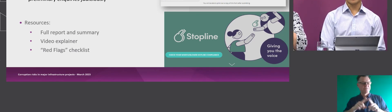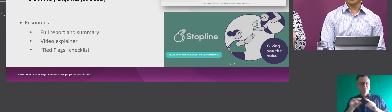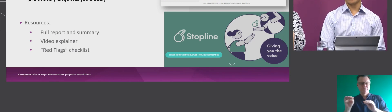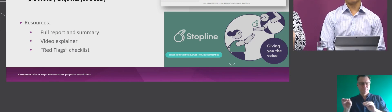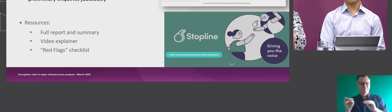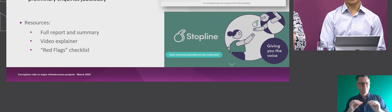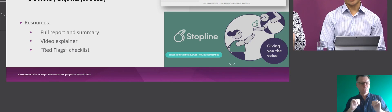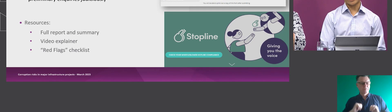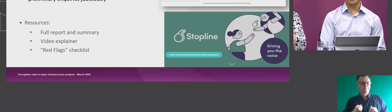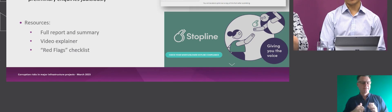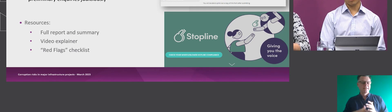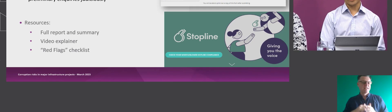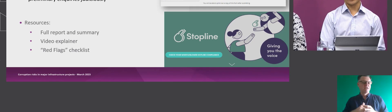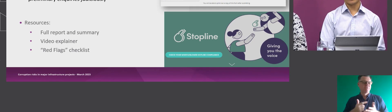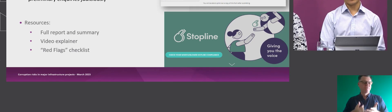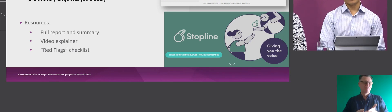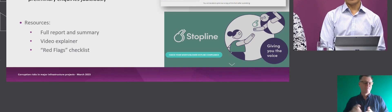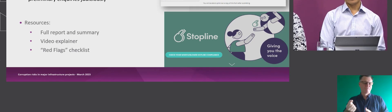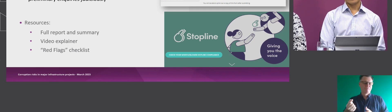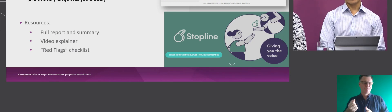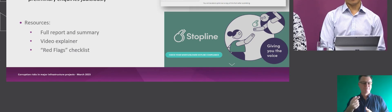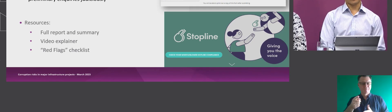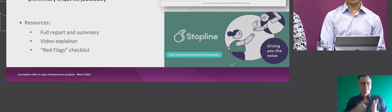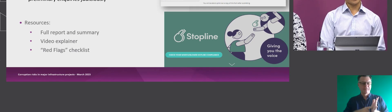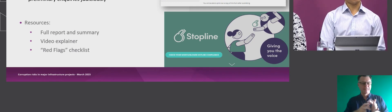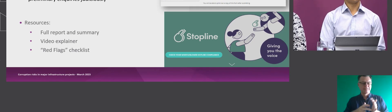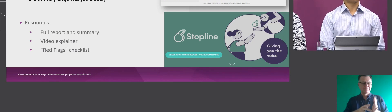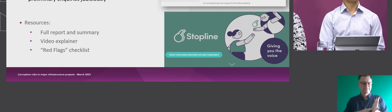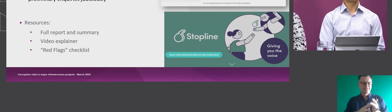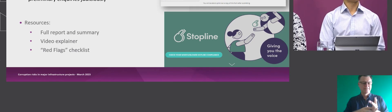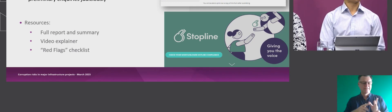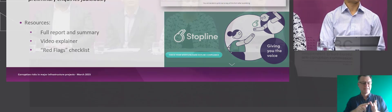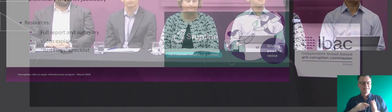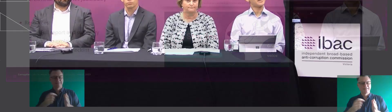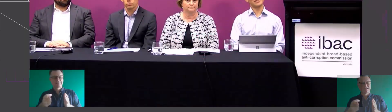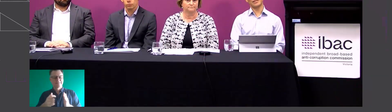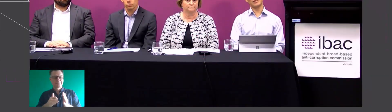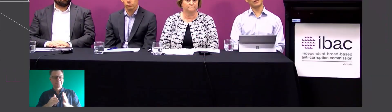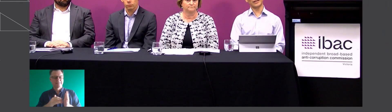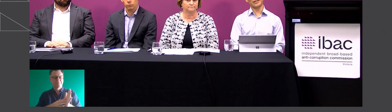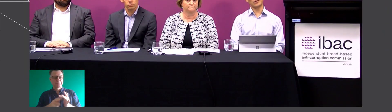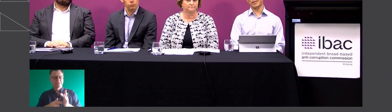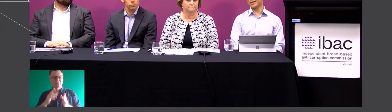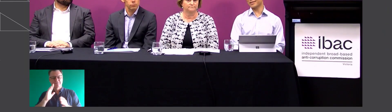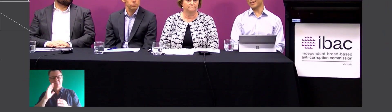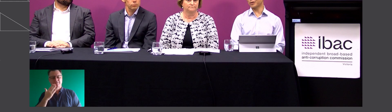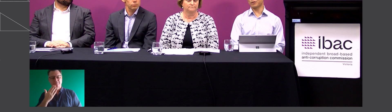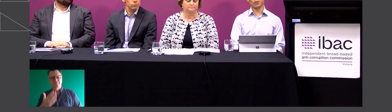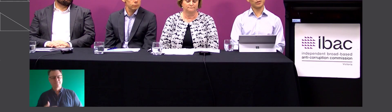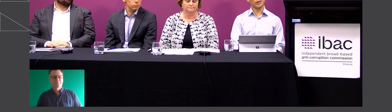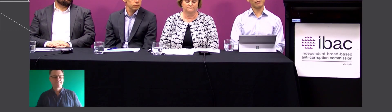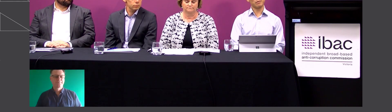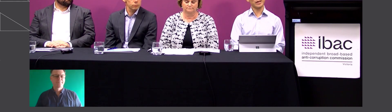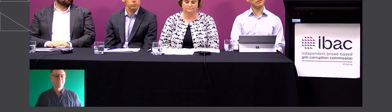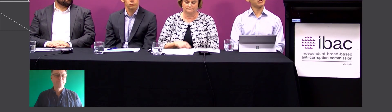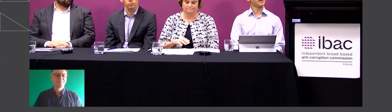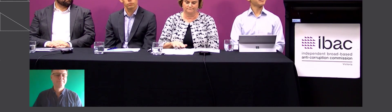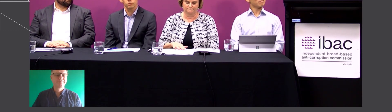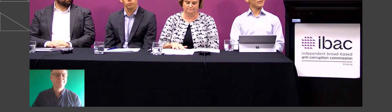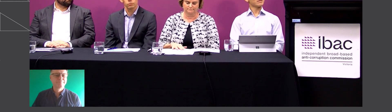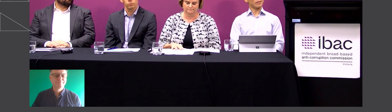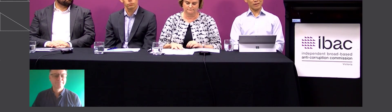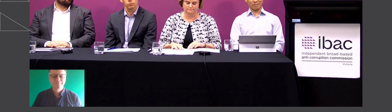newcomers and old hands alike. So without further ado, I'll pass back to Linda and look forward to hearing from the